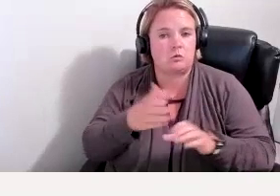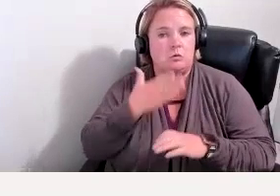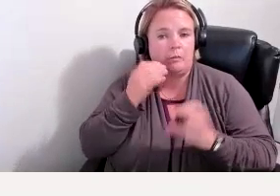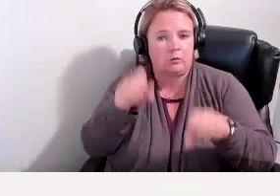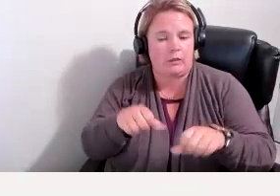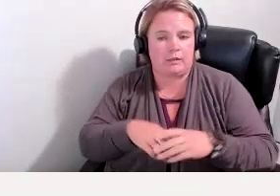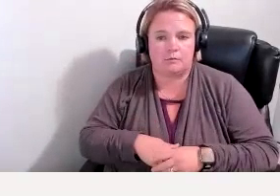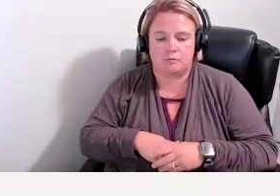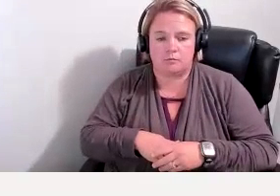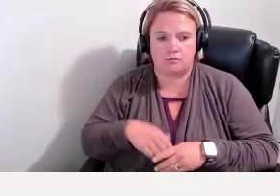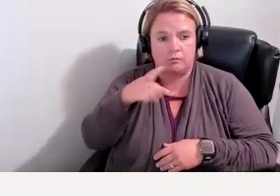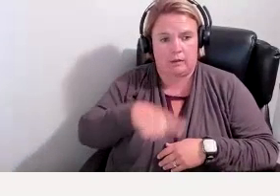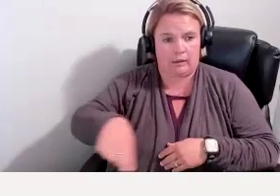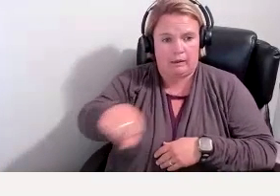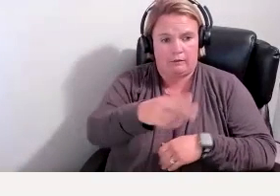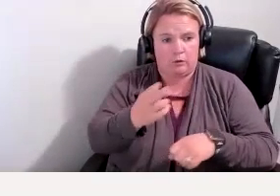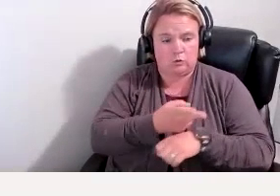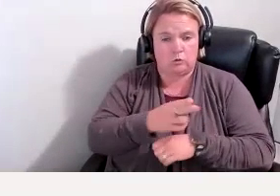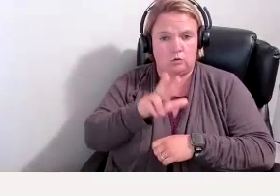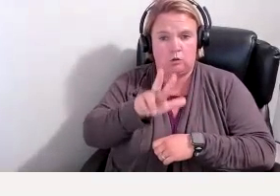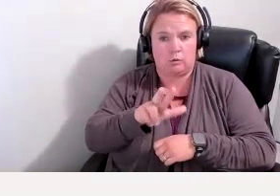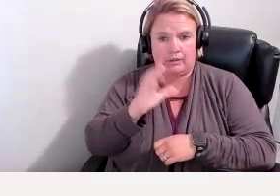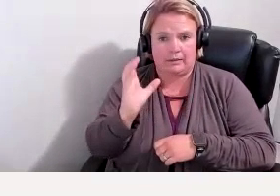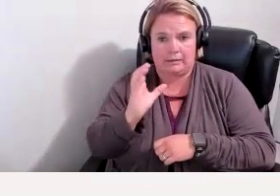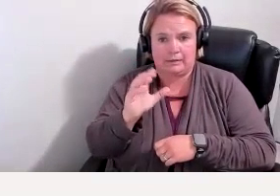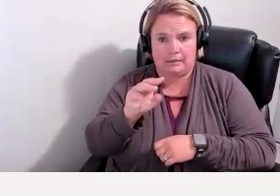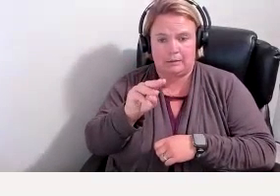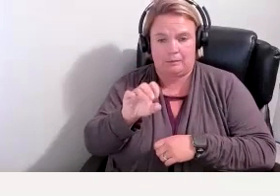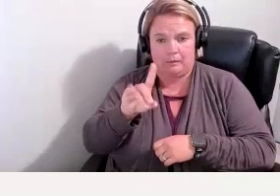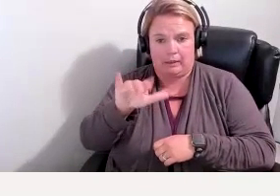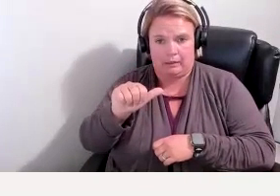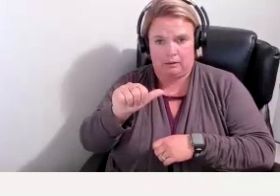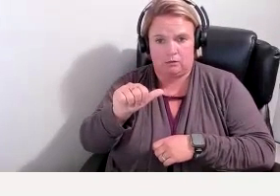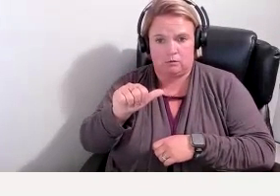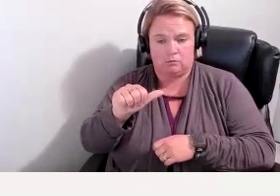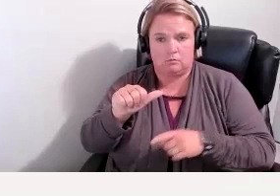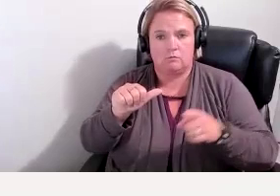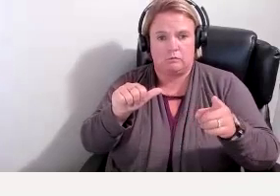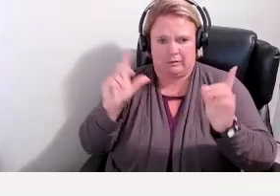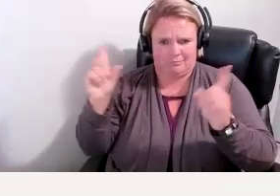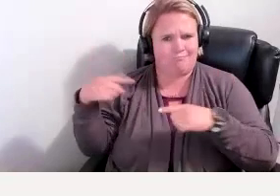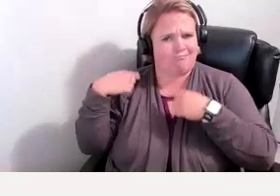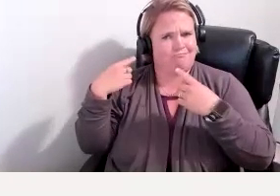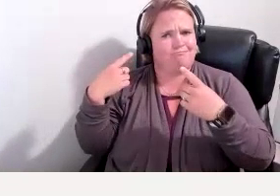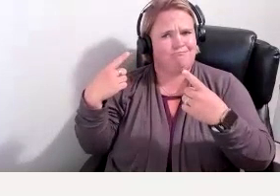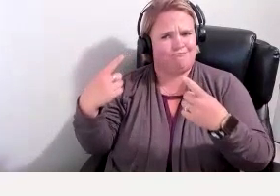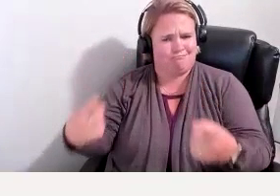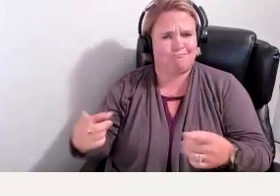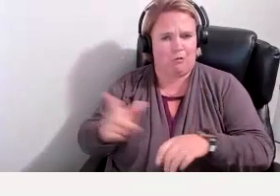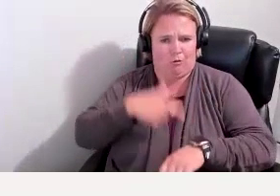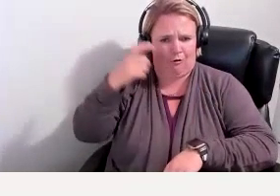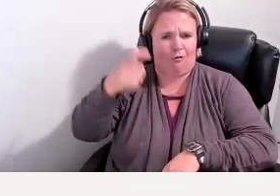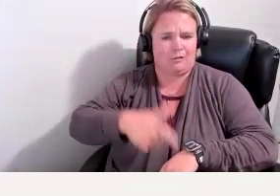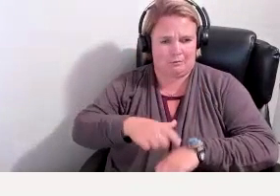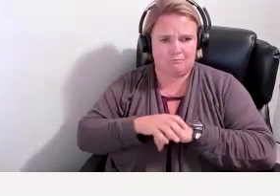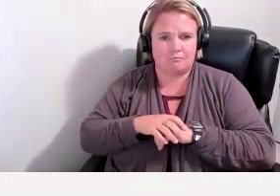Have any of you used 3C Media before? That's the one that's been around for Long time, yeah, long time. The